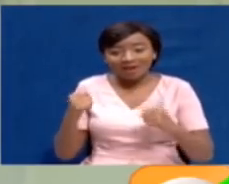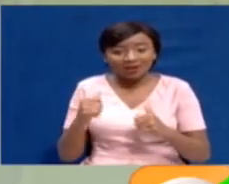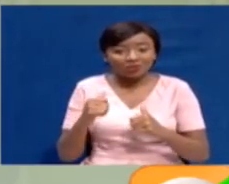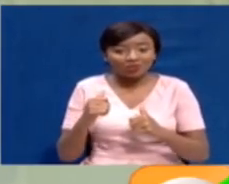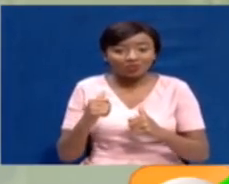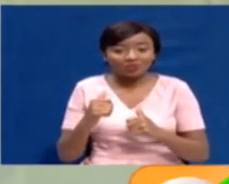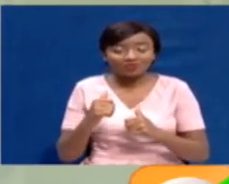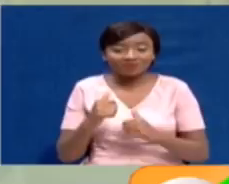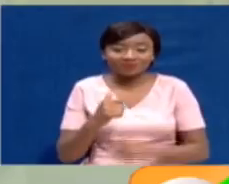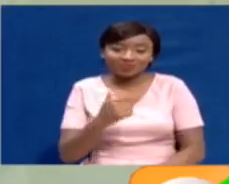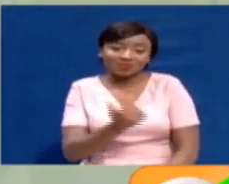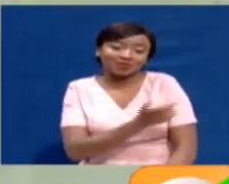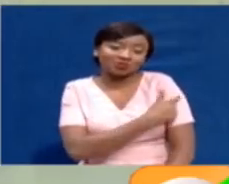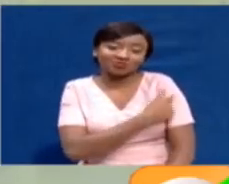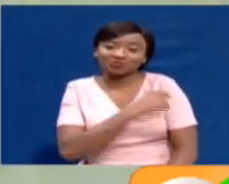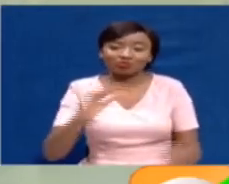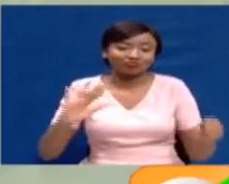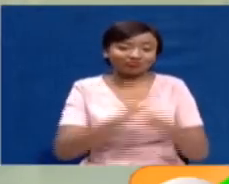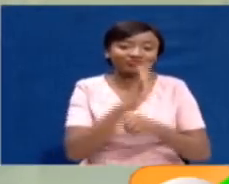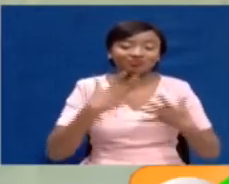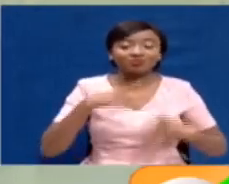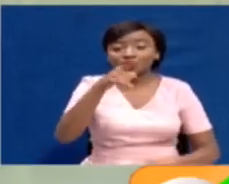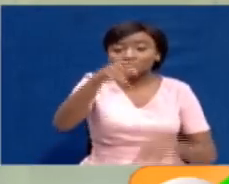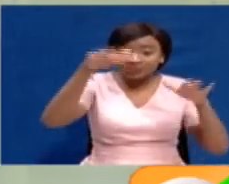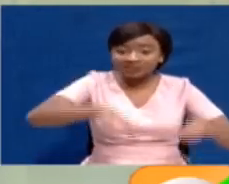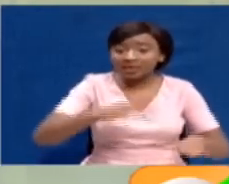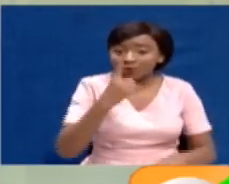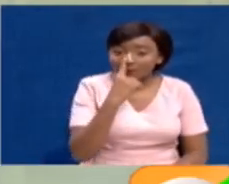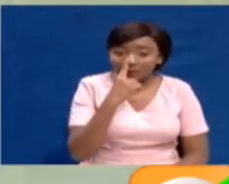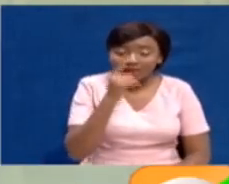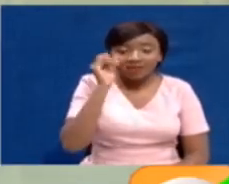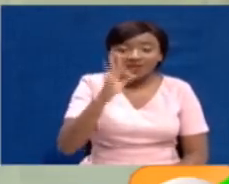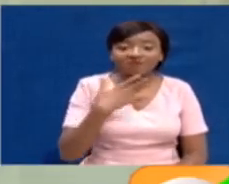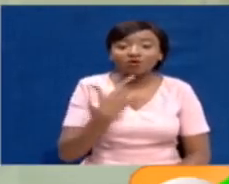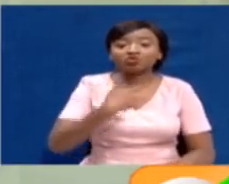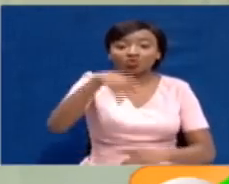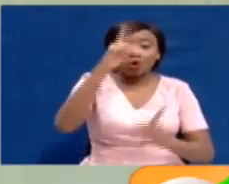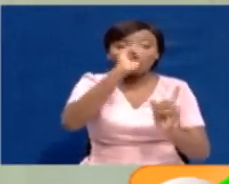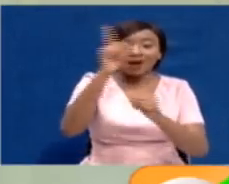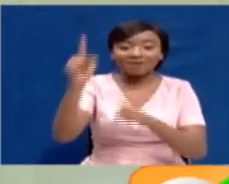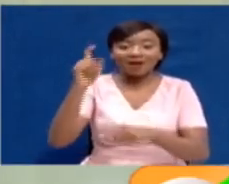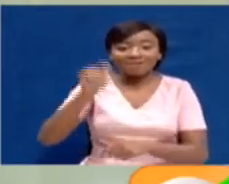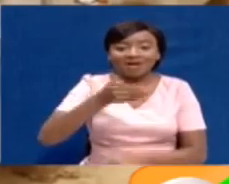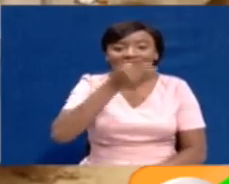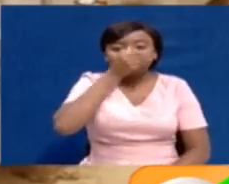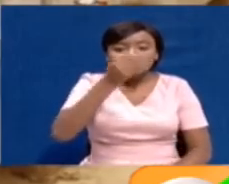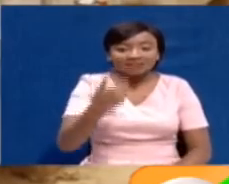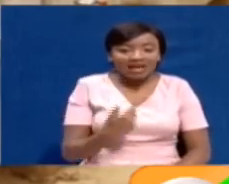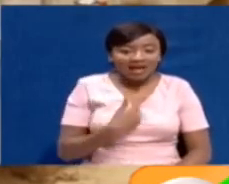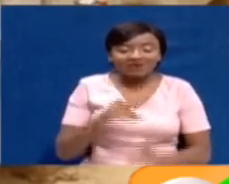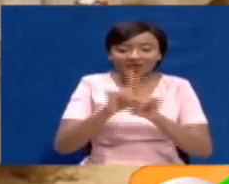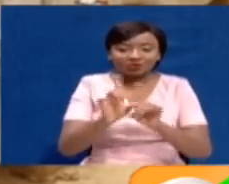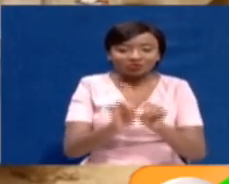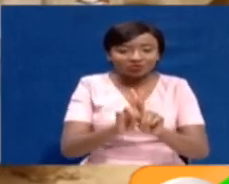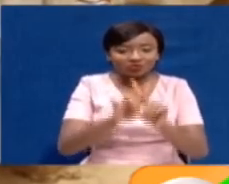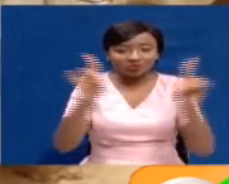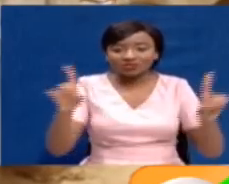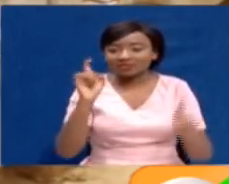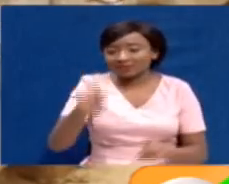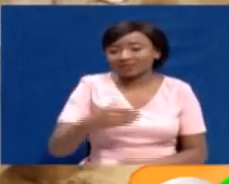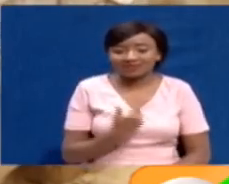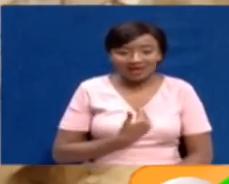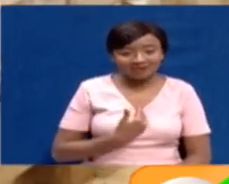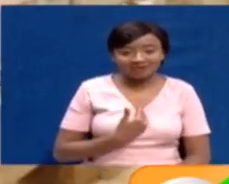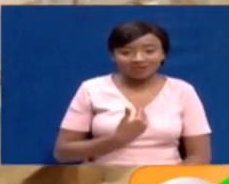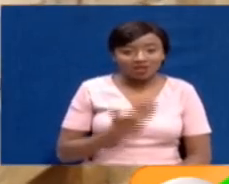home. If you have to leave your home, you have to wear a mask and you have to maintain the social distancing. With COVID-19 continuing to